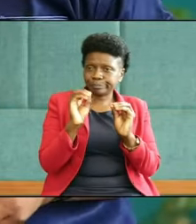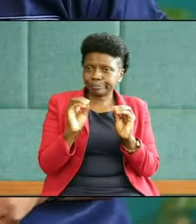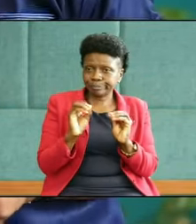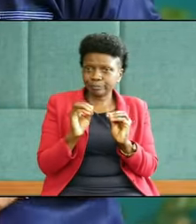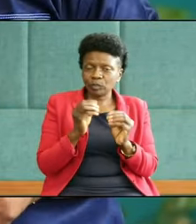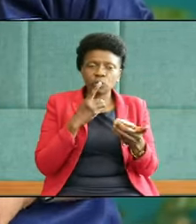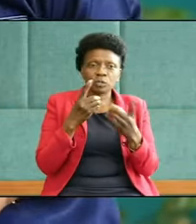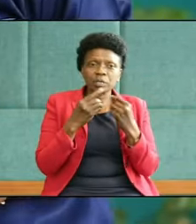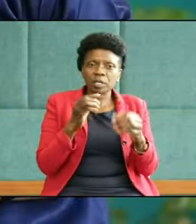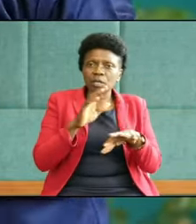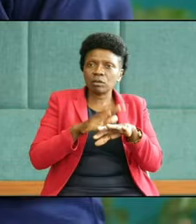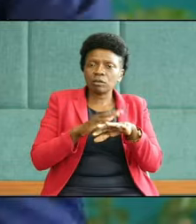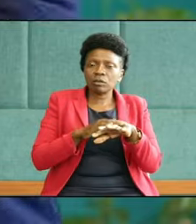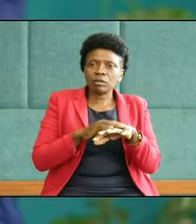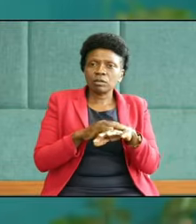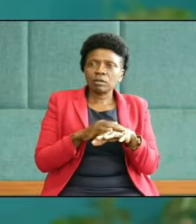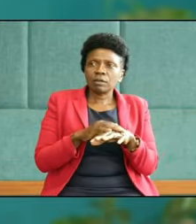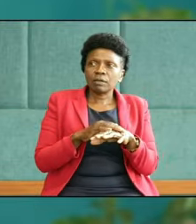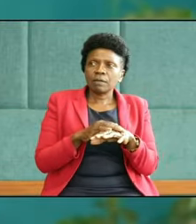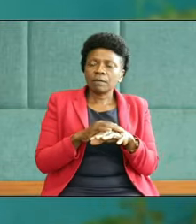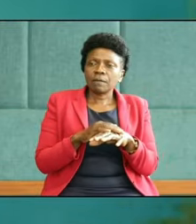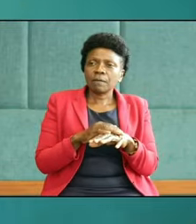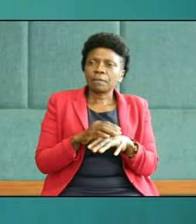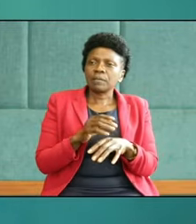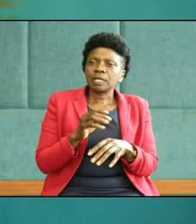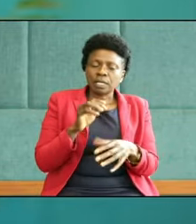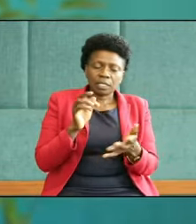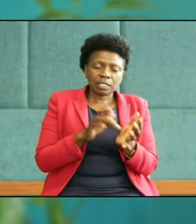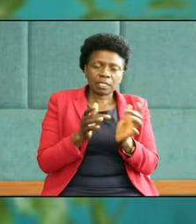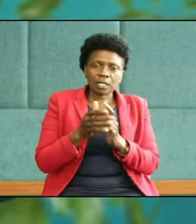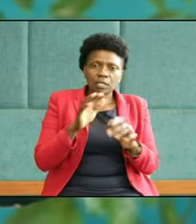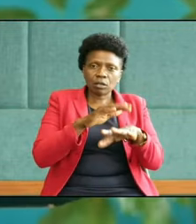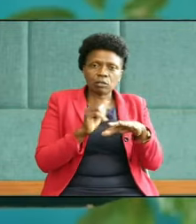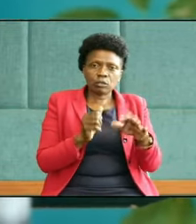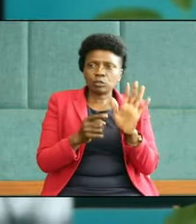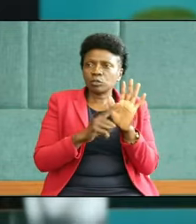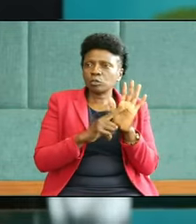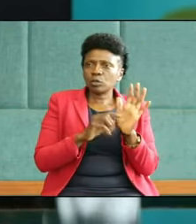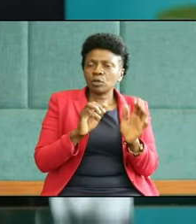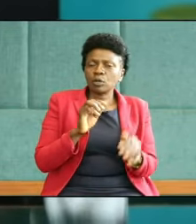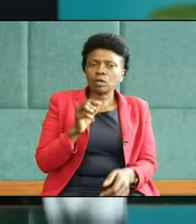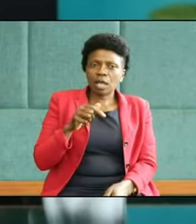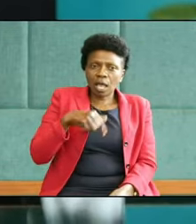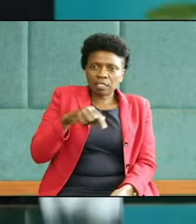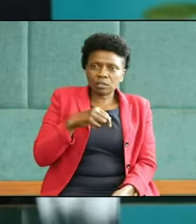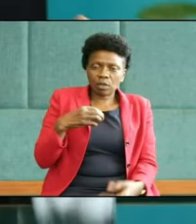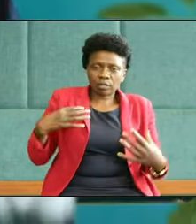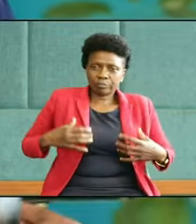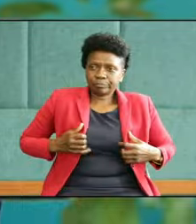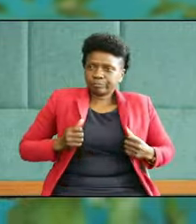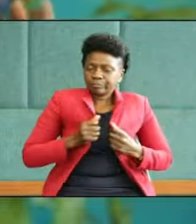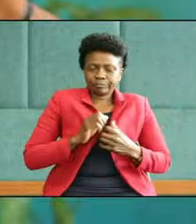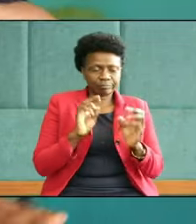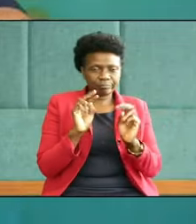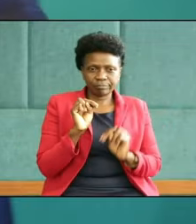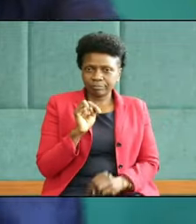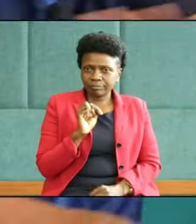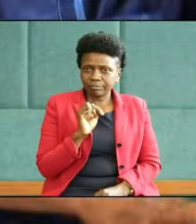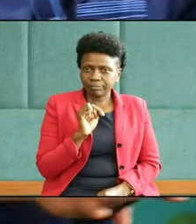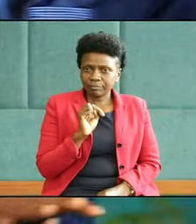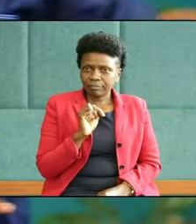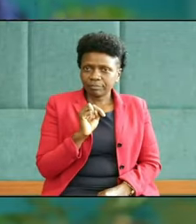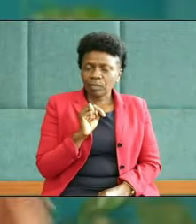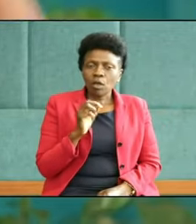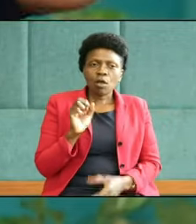speak good grammar during Sabbath school. Jesus did not call you to show us your suit. Jesus did not call you to let us see